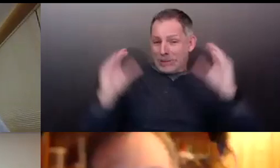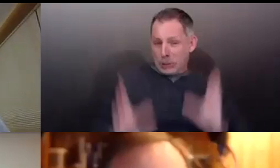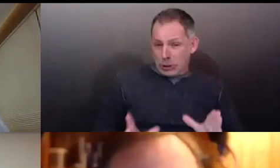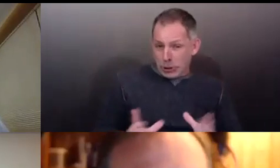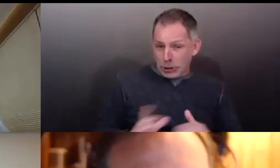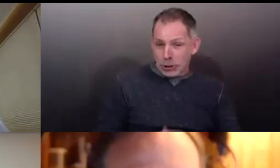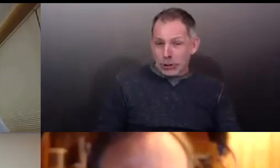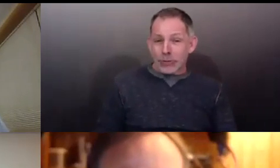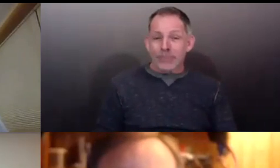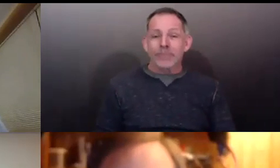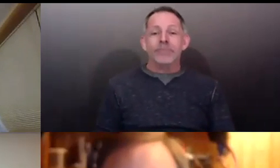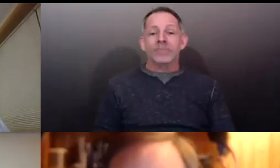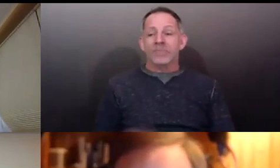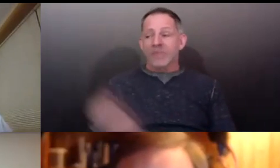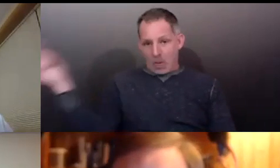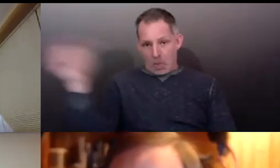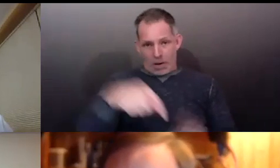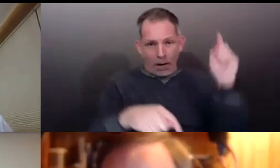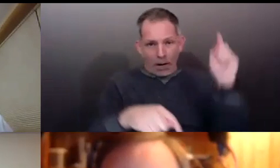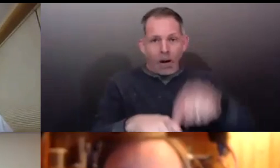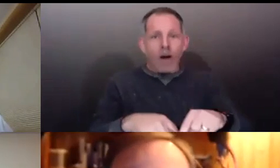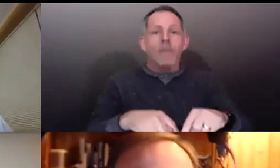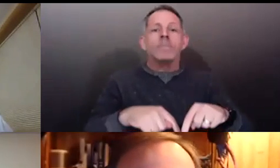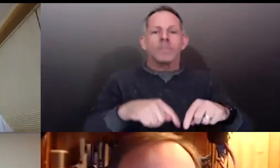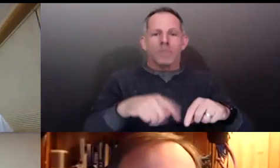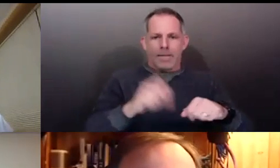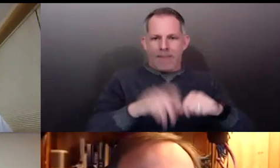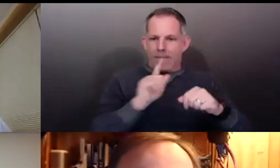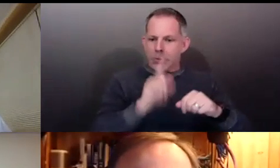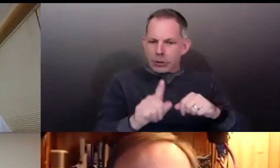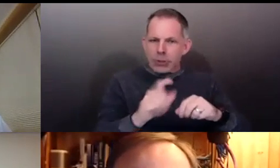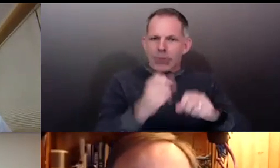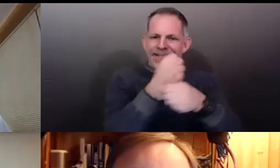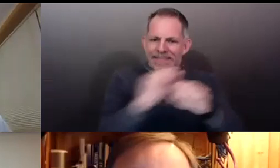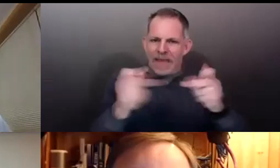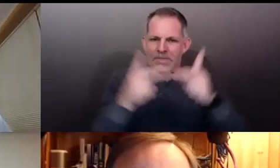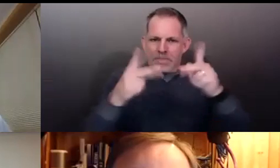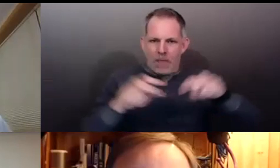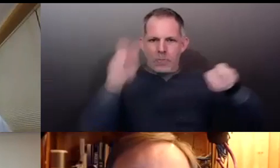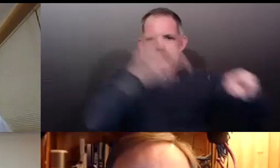make this a more tolerable and less